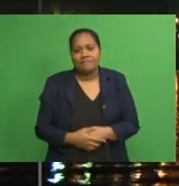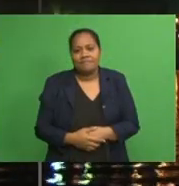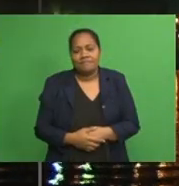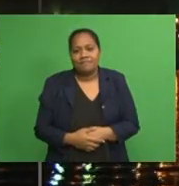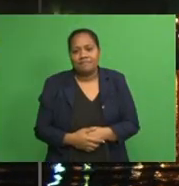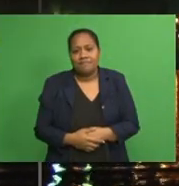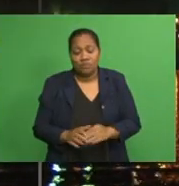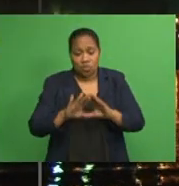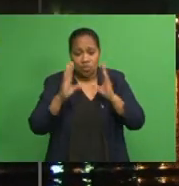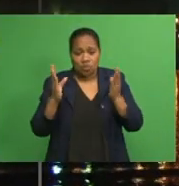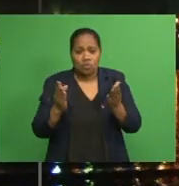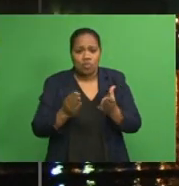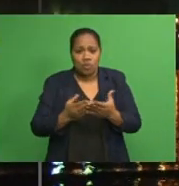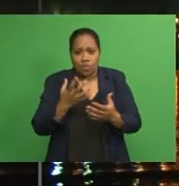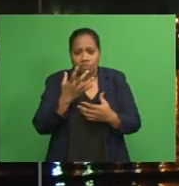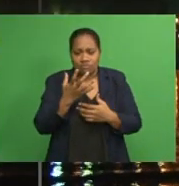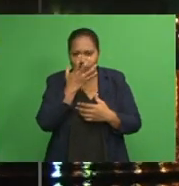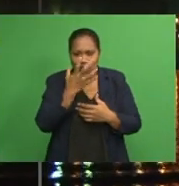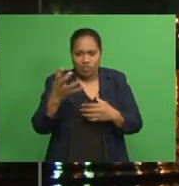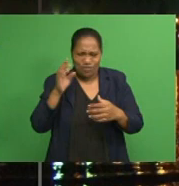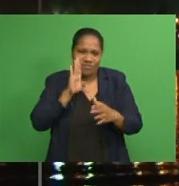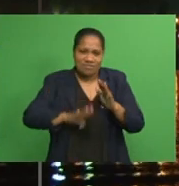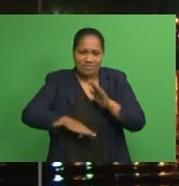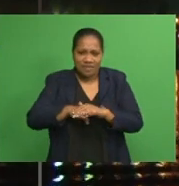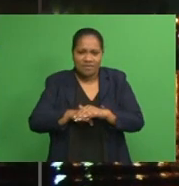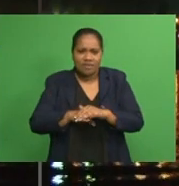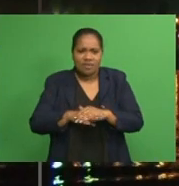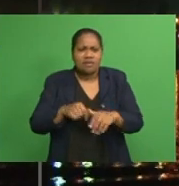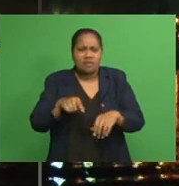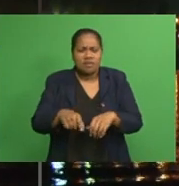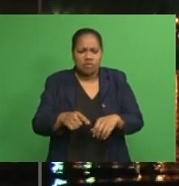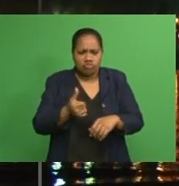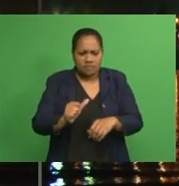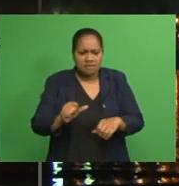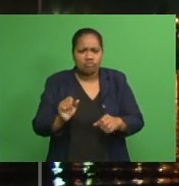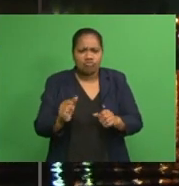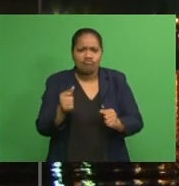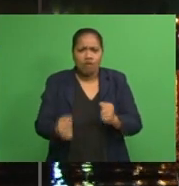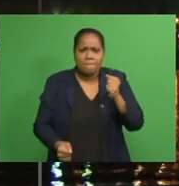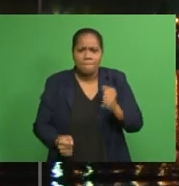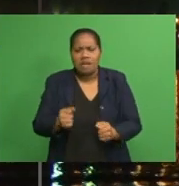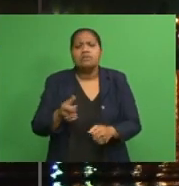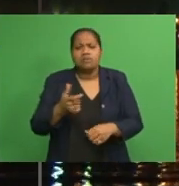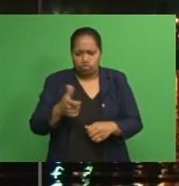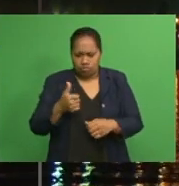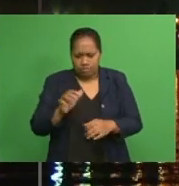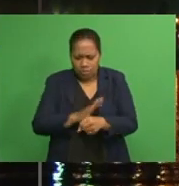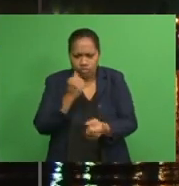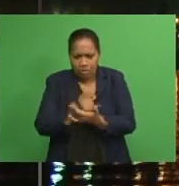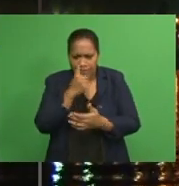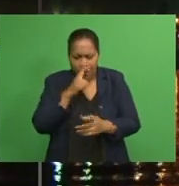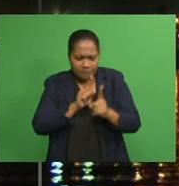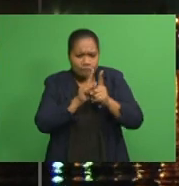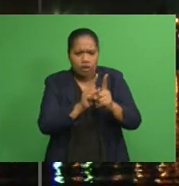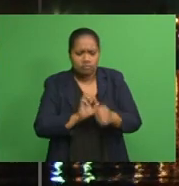In the world of the weird and the wonderful, a Korean company is using robots to make sure people are complying with COVID-19 measures. Along with